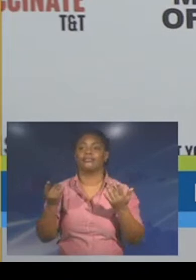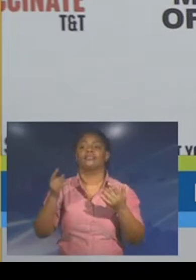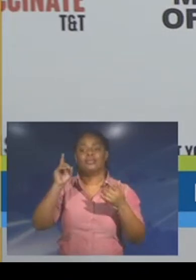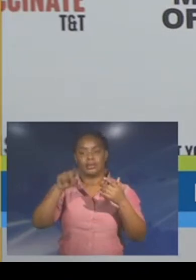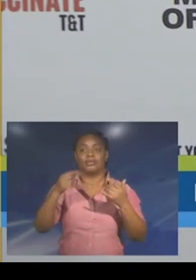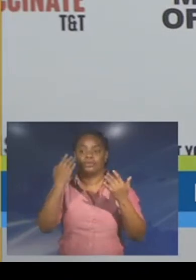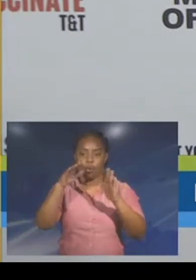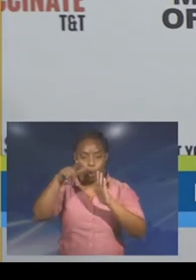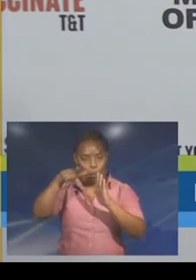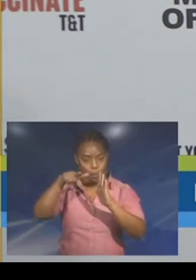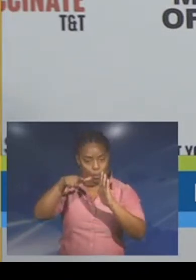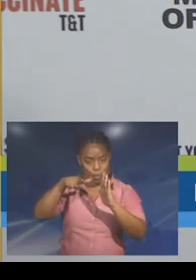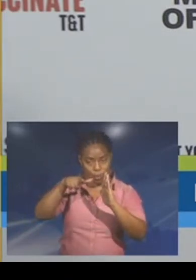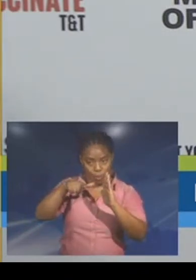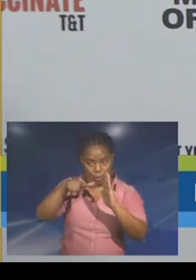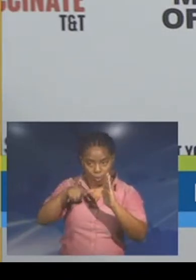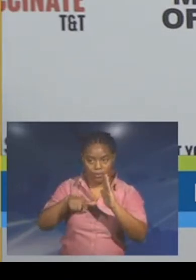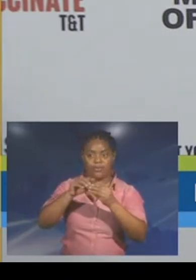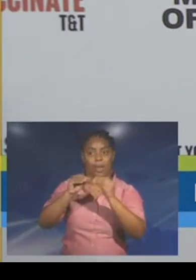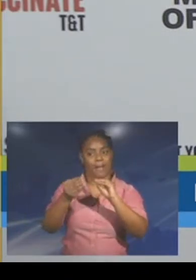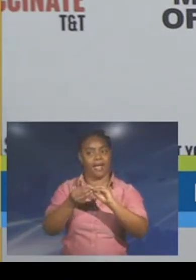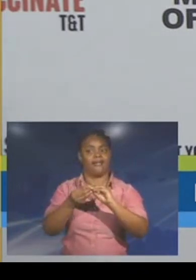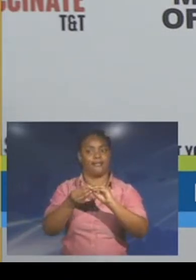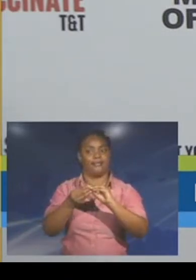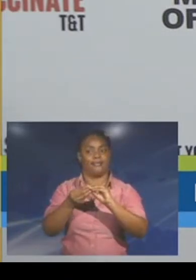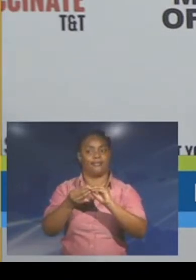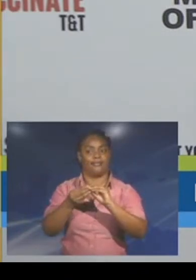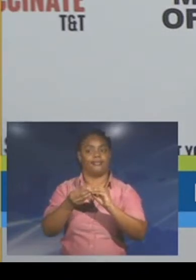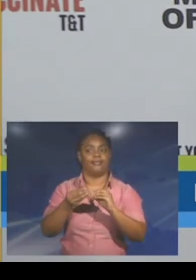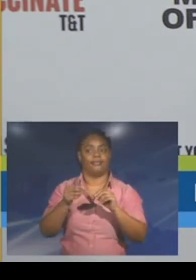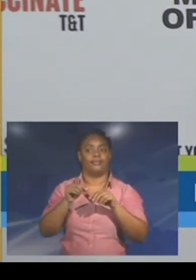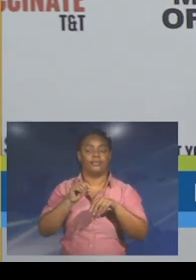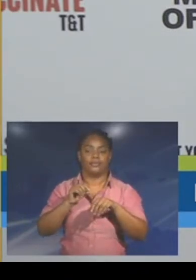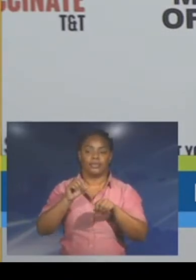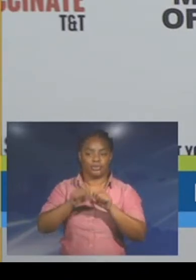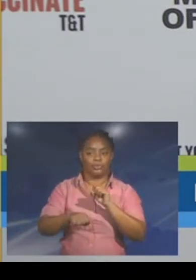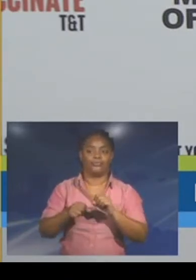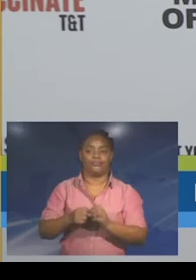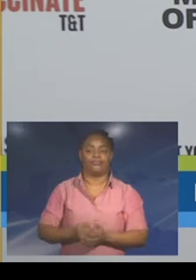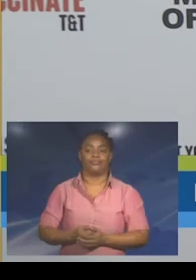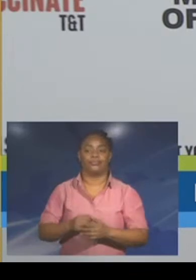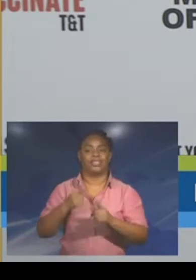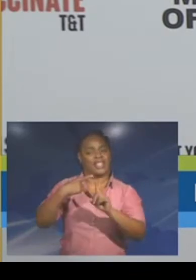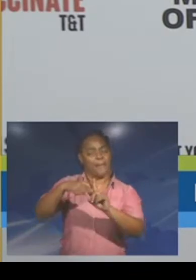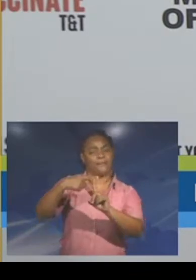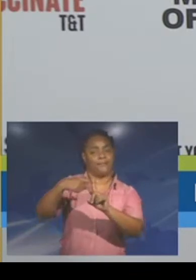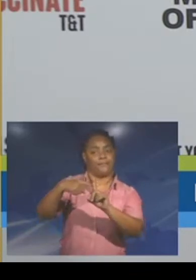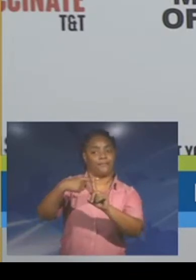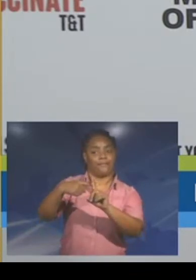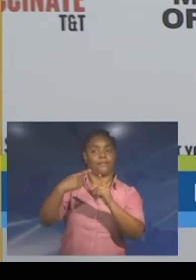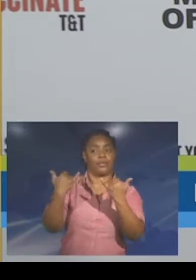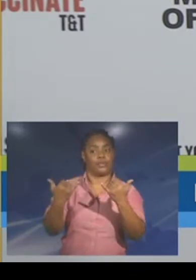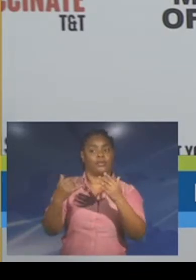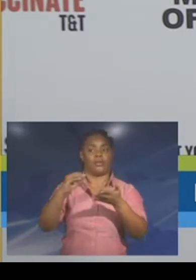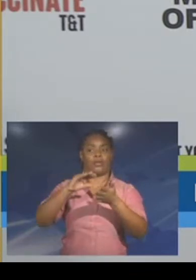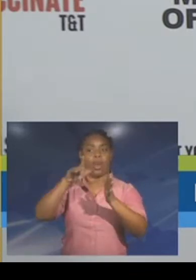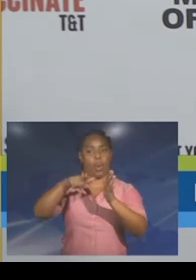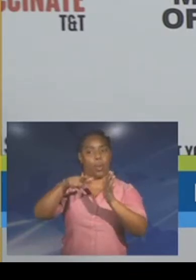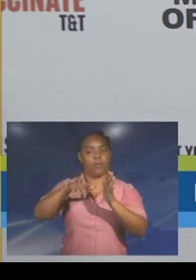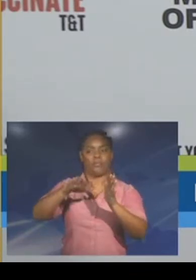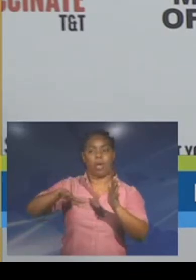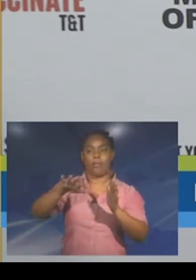rolling 7-day average, which Dr. Hines spoke about, the positivity rate, which has declined to about